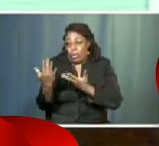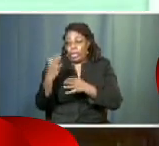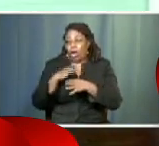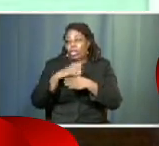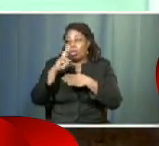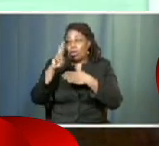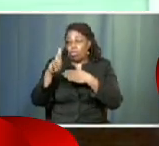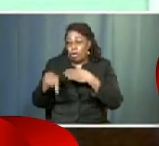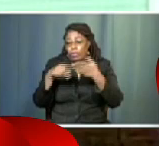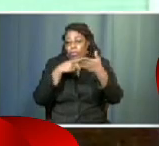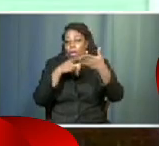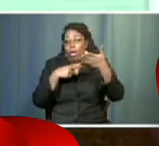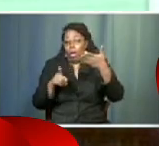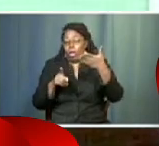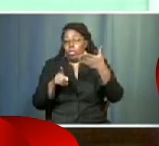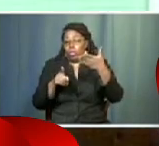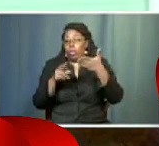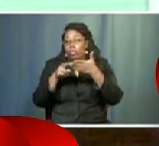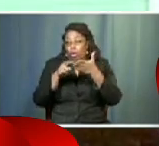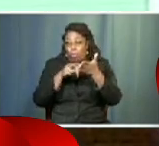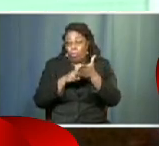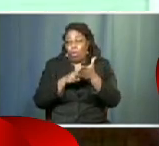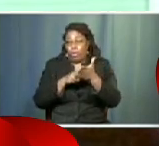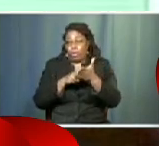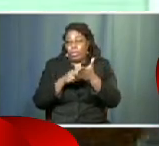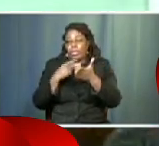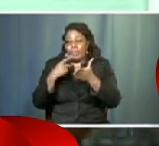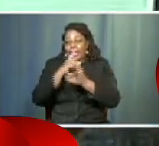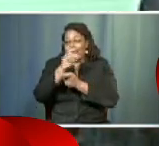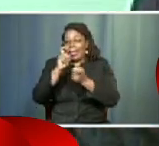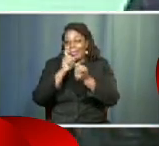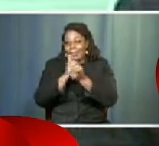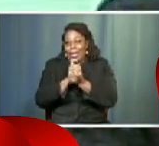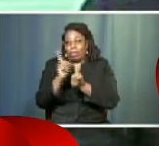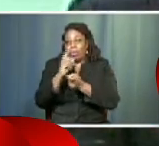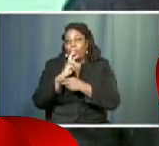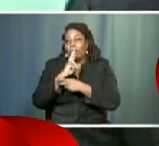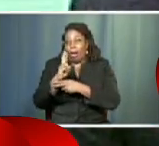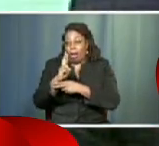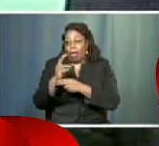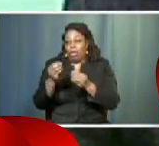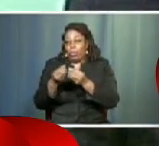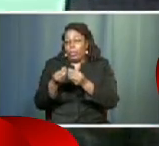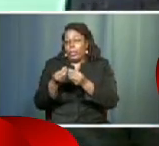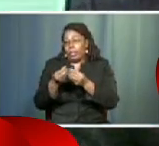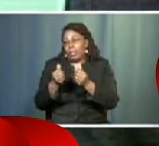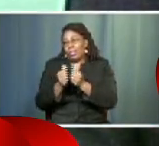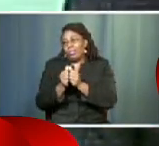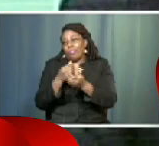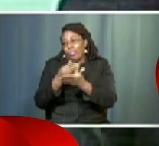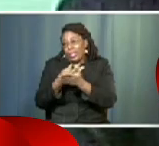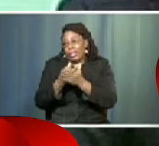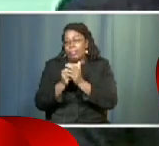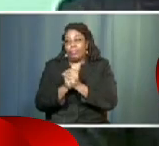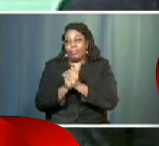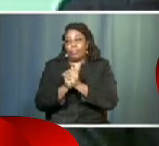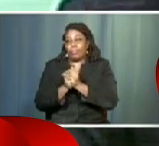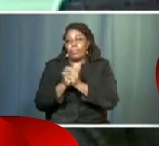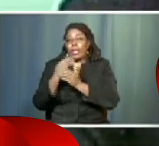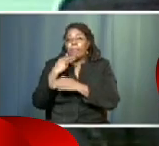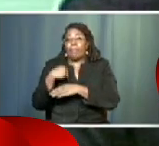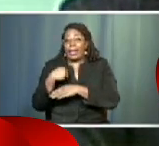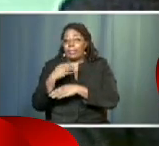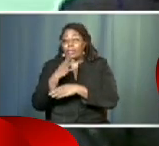of a detailed report which would give us an indication of exactly where we are fiscally. However, Madam Speaker,